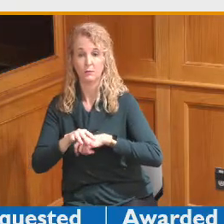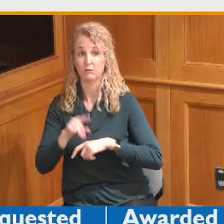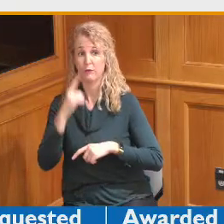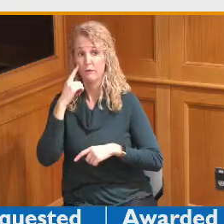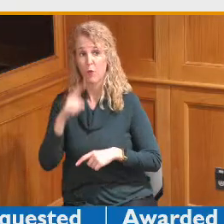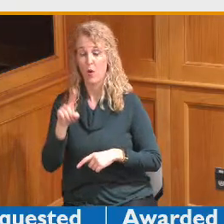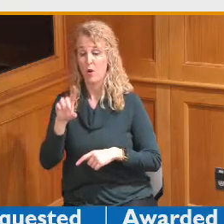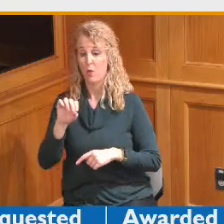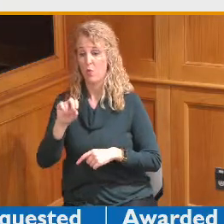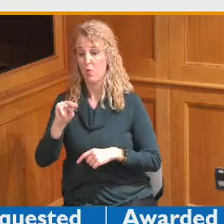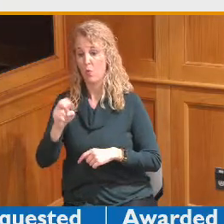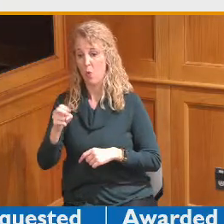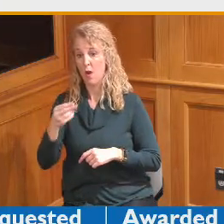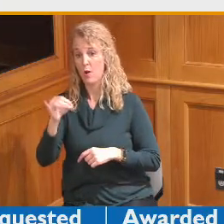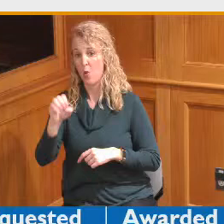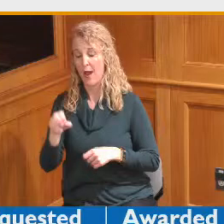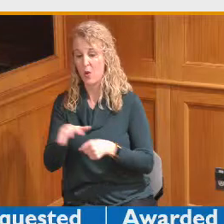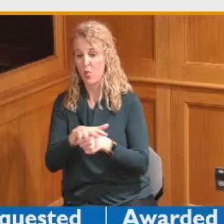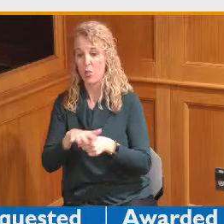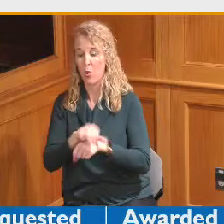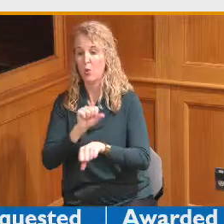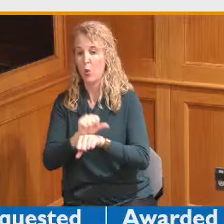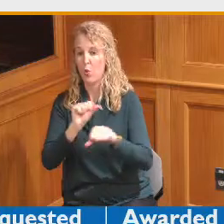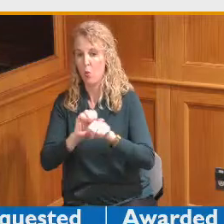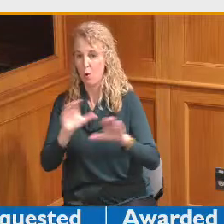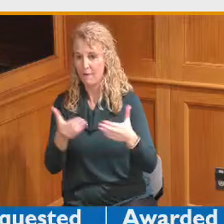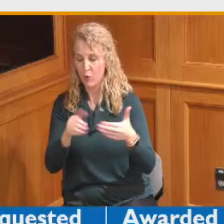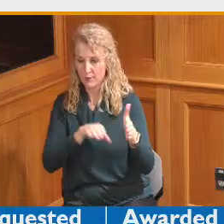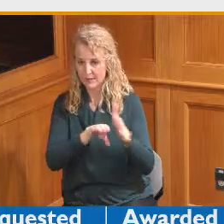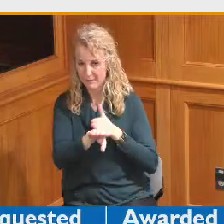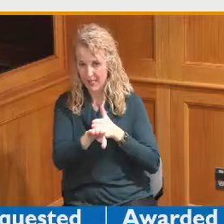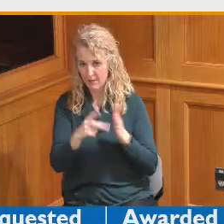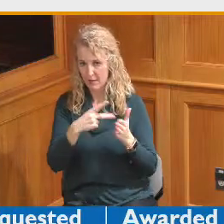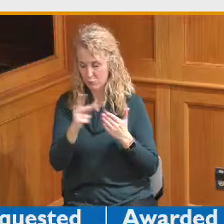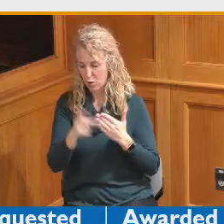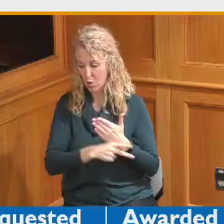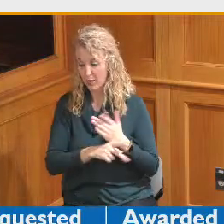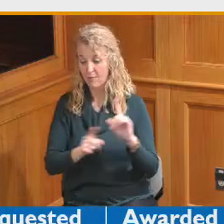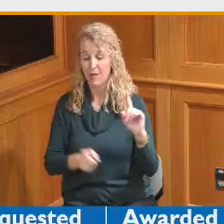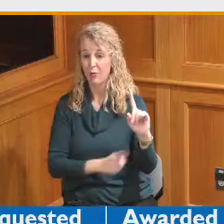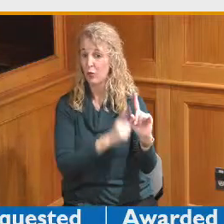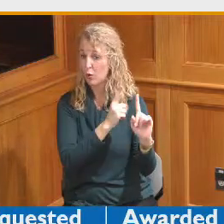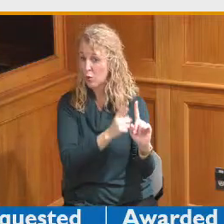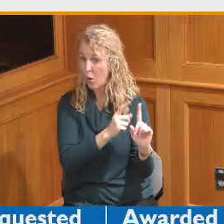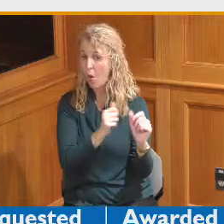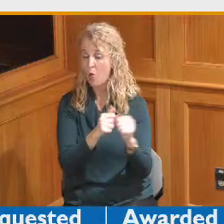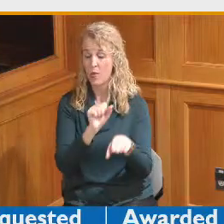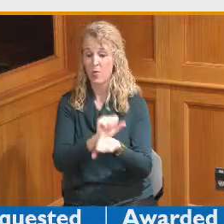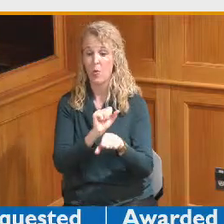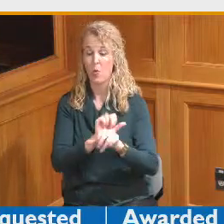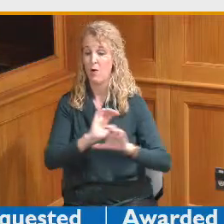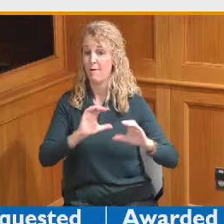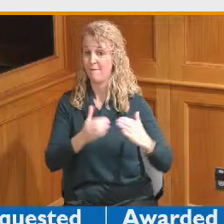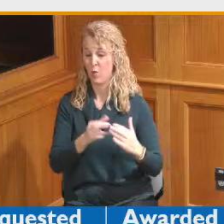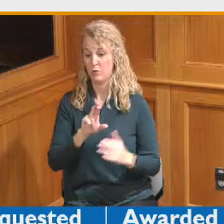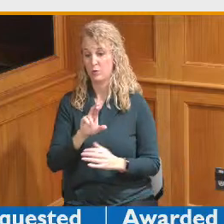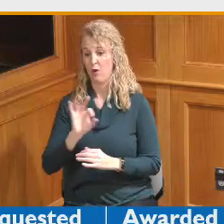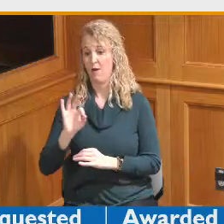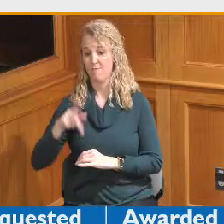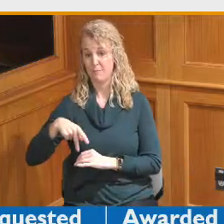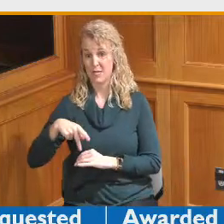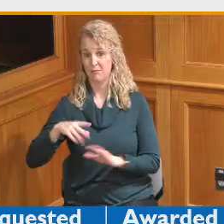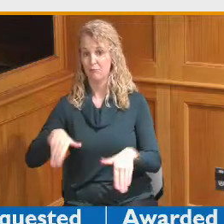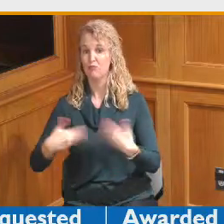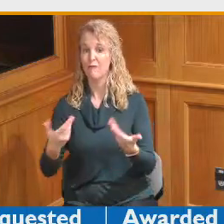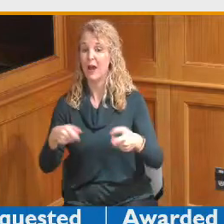One Ohio Local Workforce Development Programming. The goal of the Workforce Development RFP was to provide